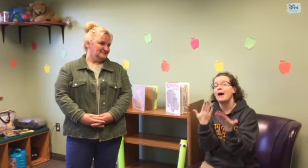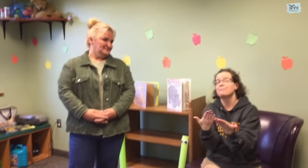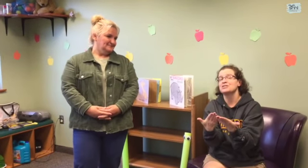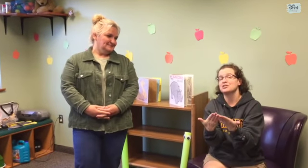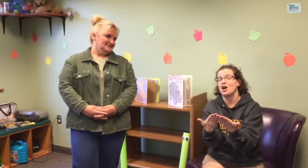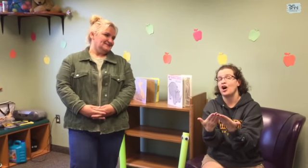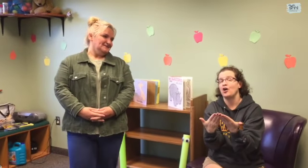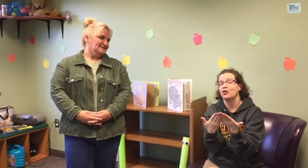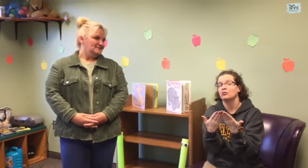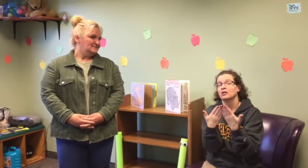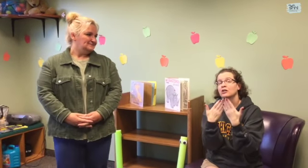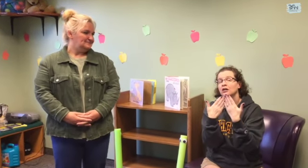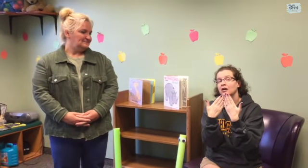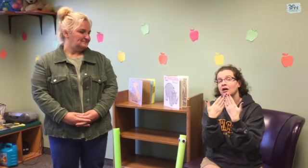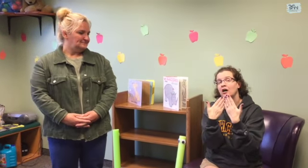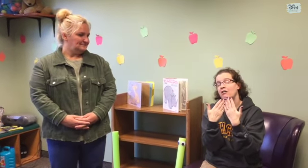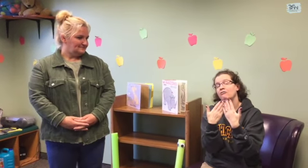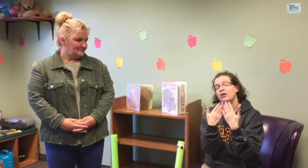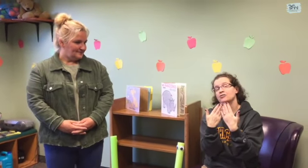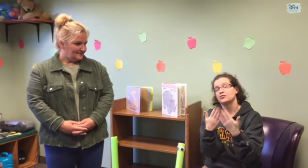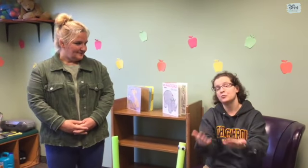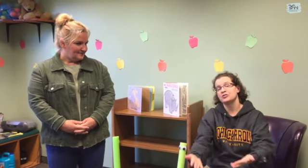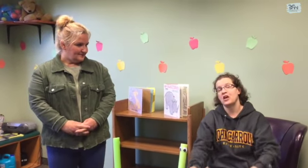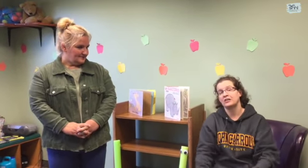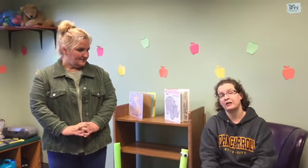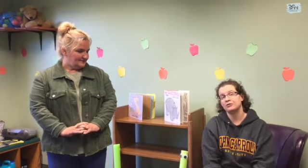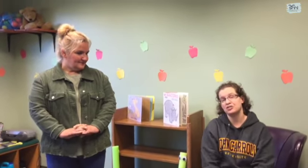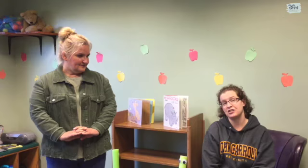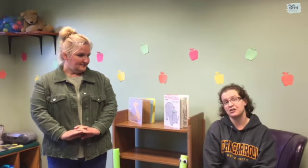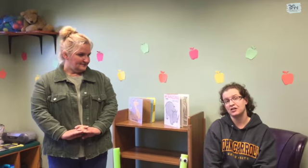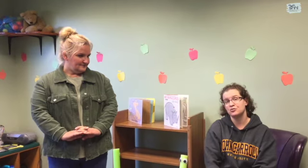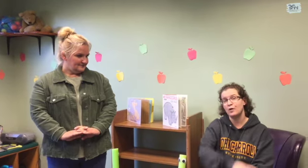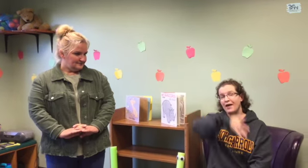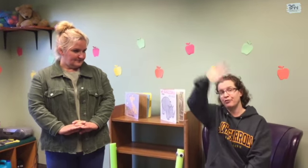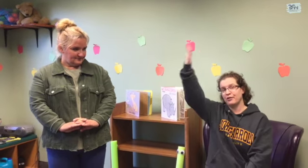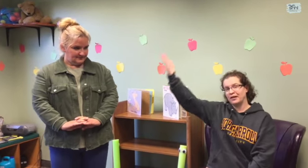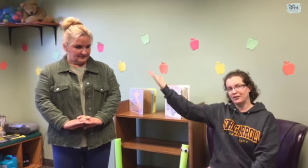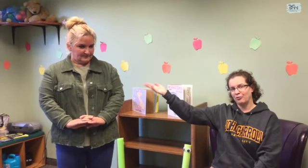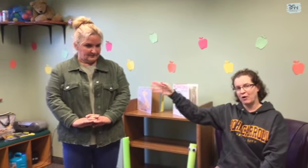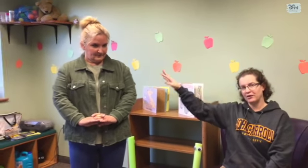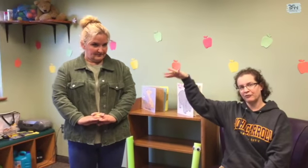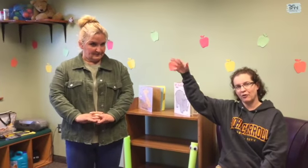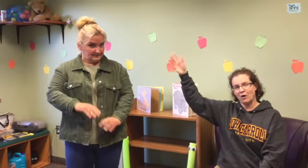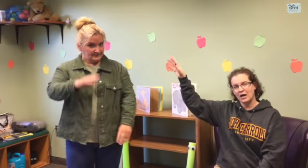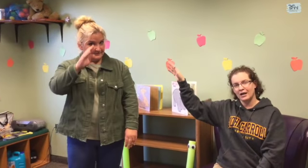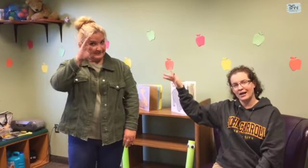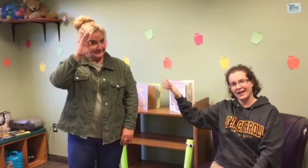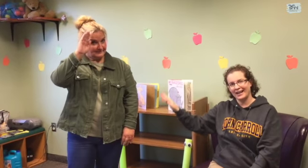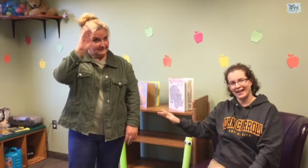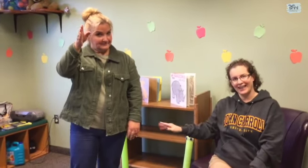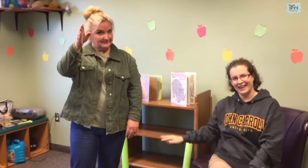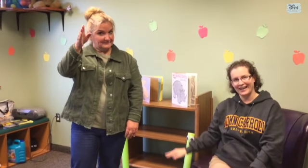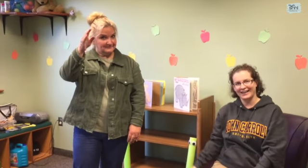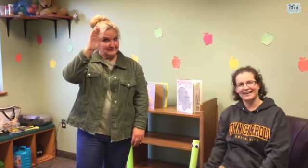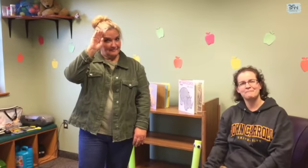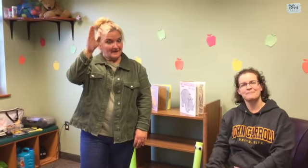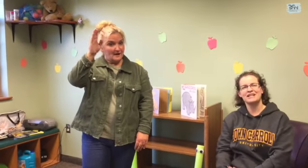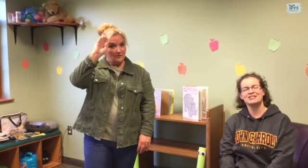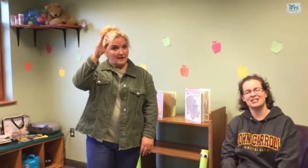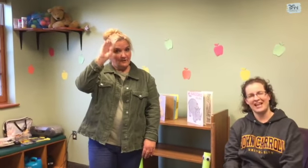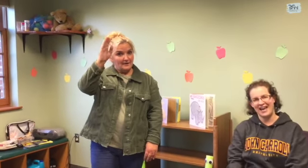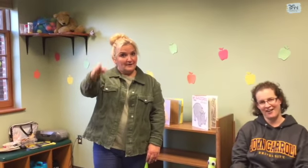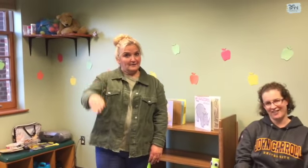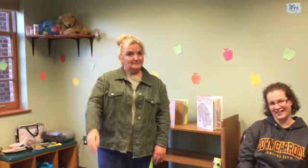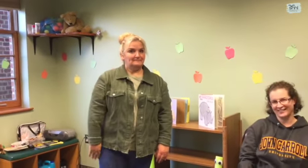third episode of our Super Sign Language series with the wonderful